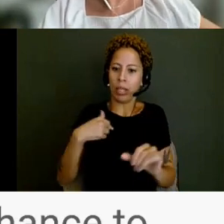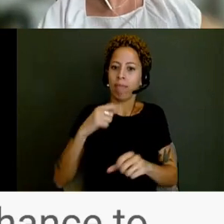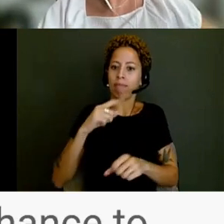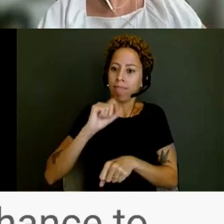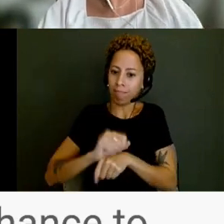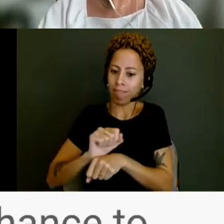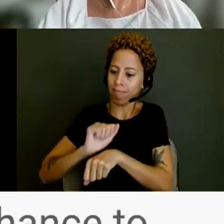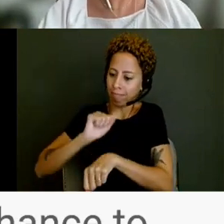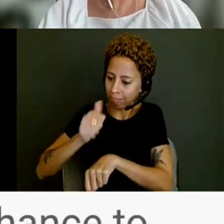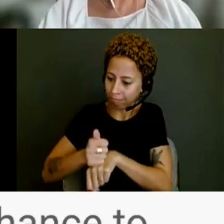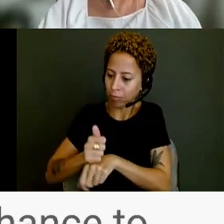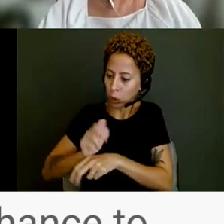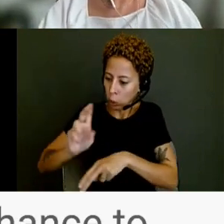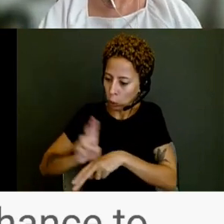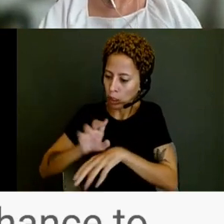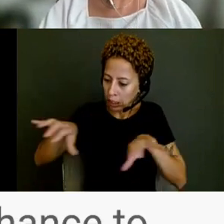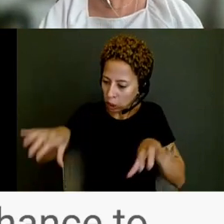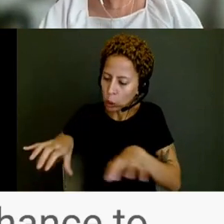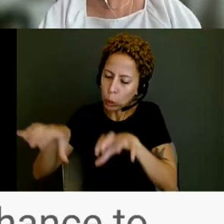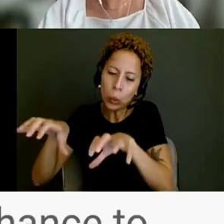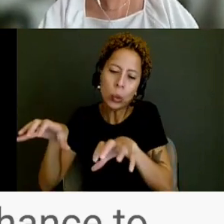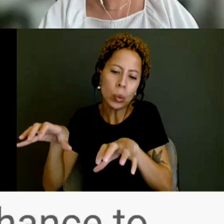slow. Next slide, please.